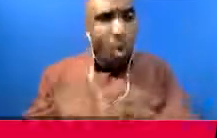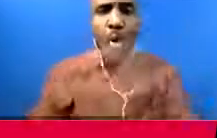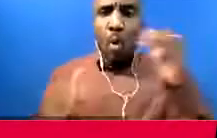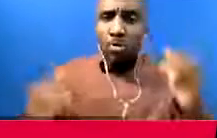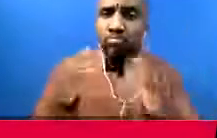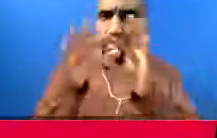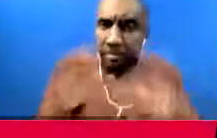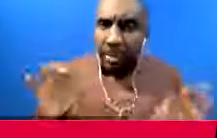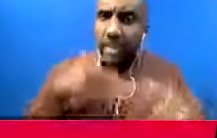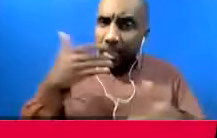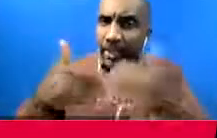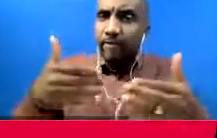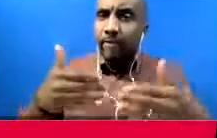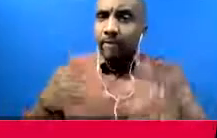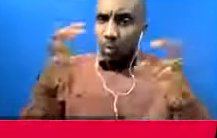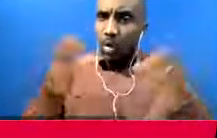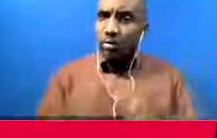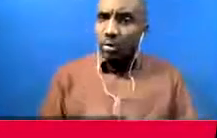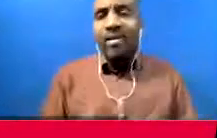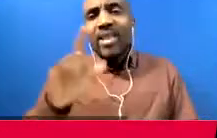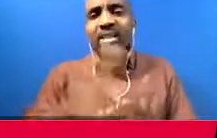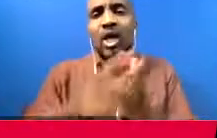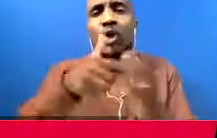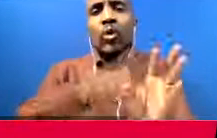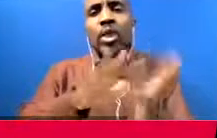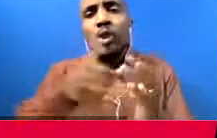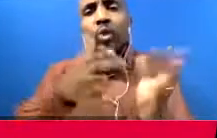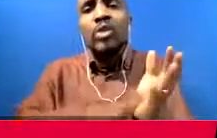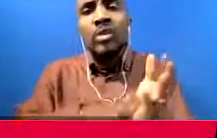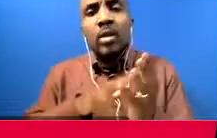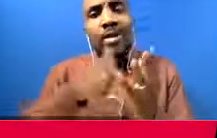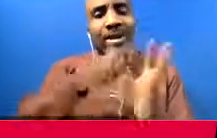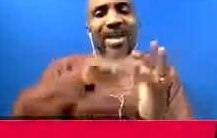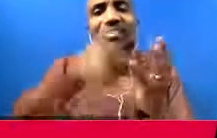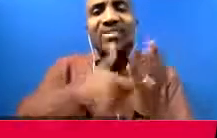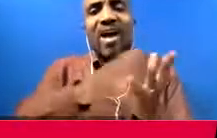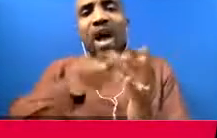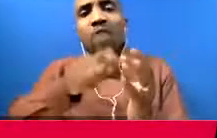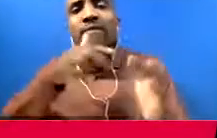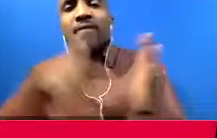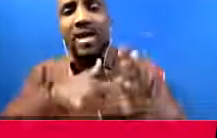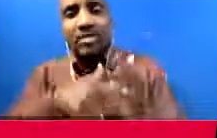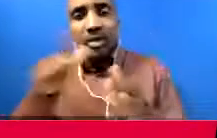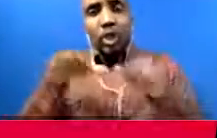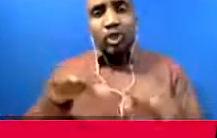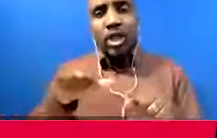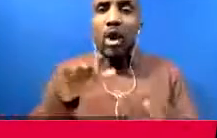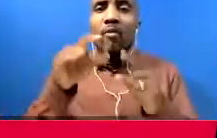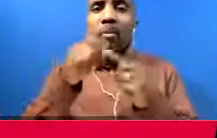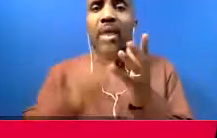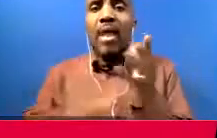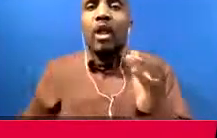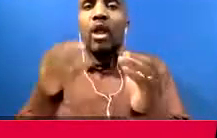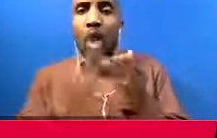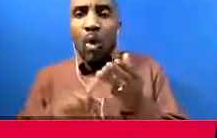that's the end of that quote. So later, Huey Newton went on to meet Yasser Arafat, who is the chair of the Palestinian Liberation Organization, also